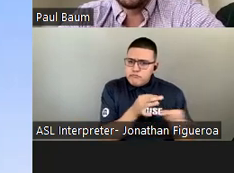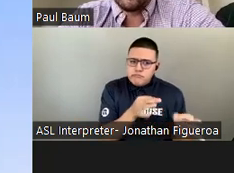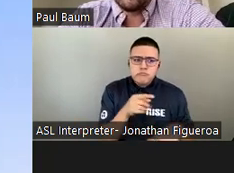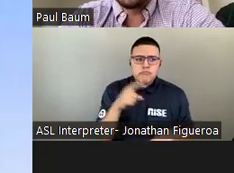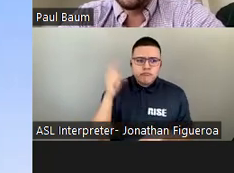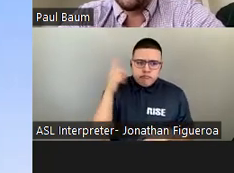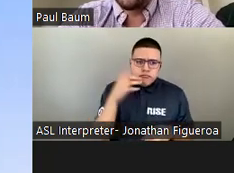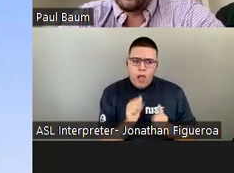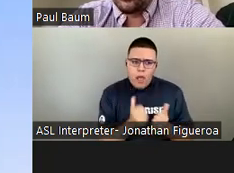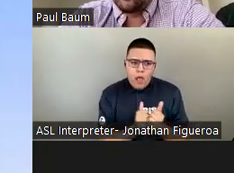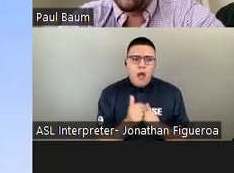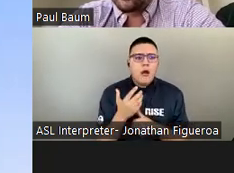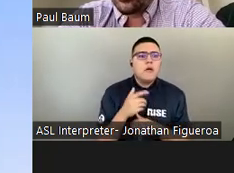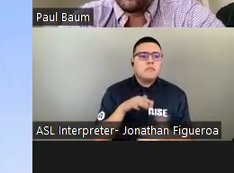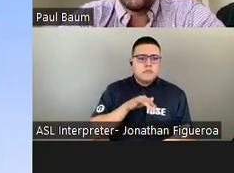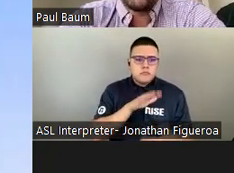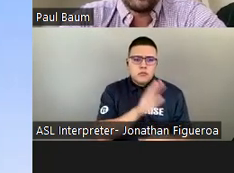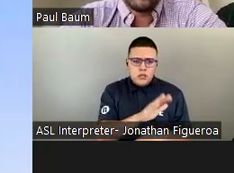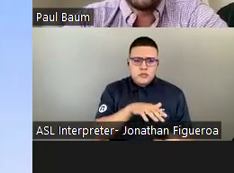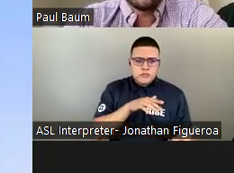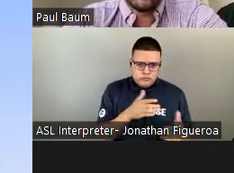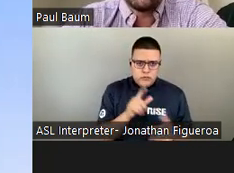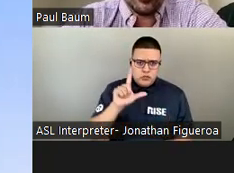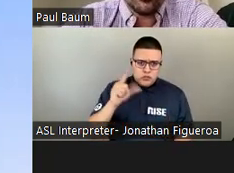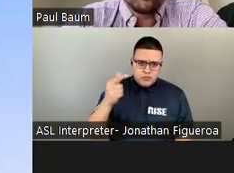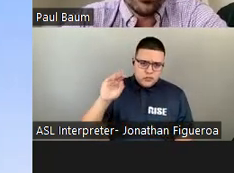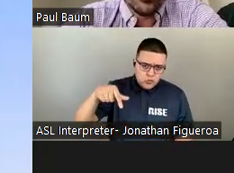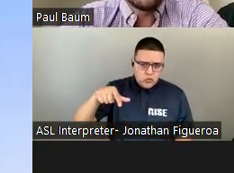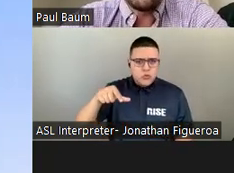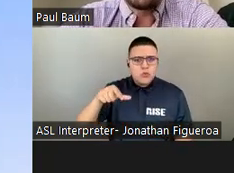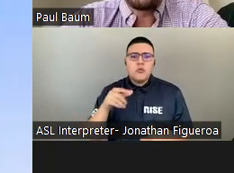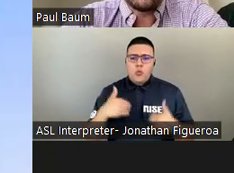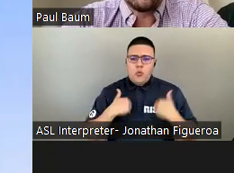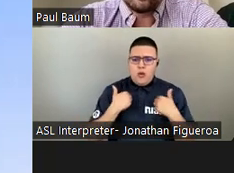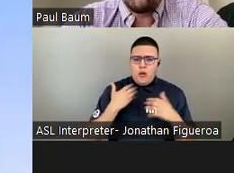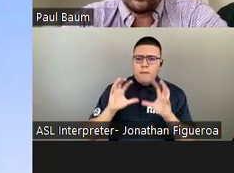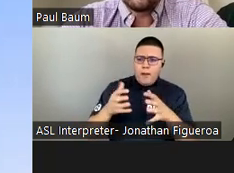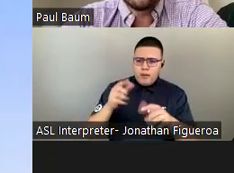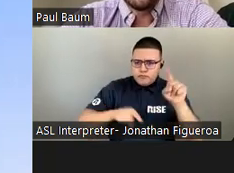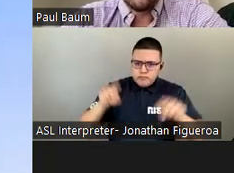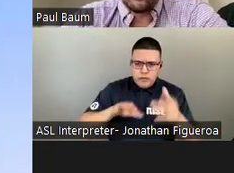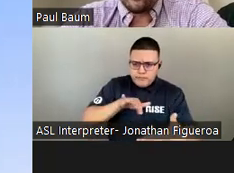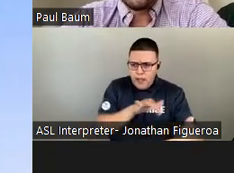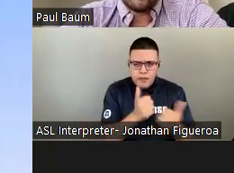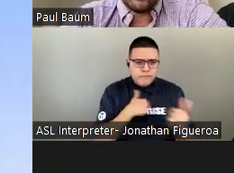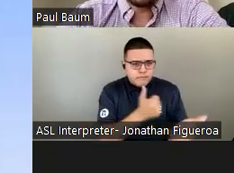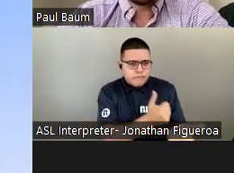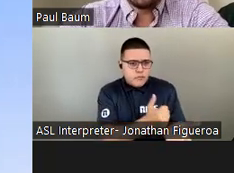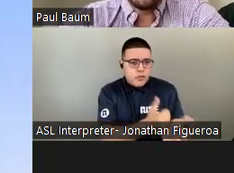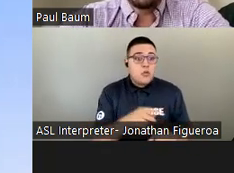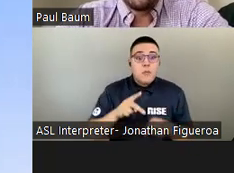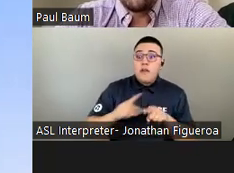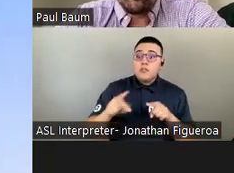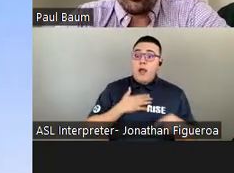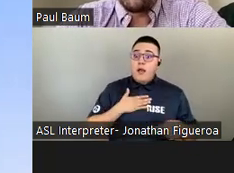specializing their studies in LGBTQ+ youth populations as well. Some of my professional achievements, as Diana had